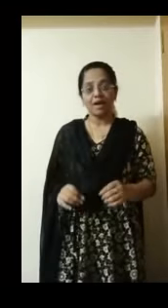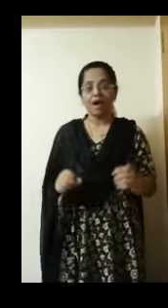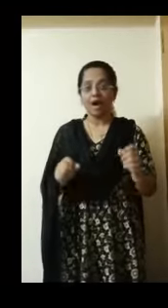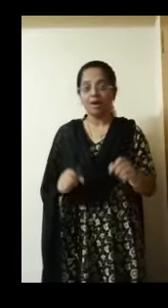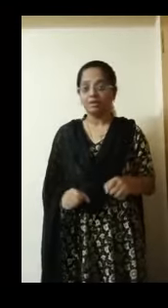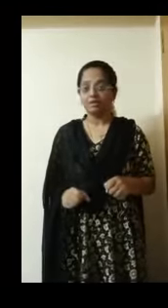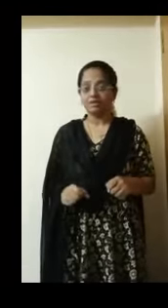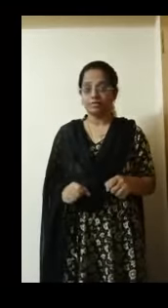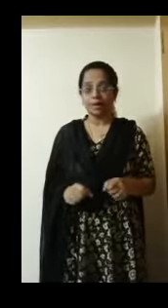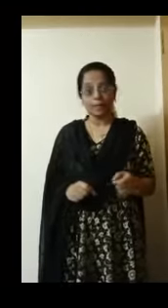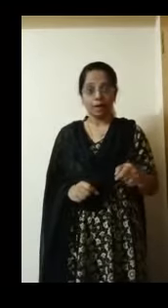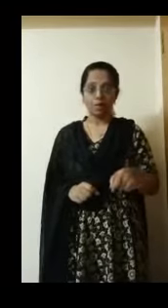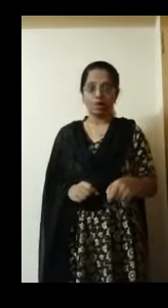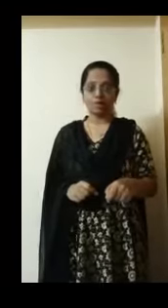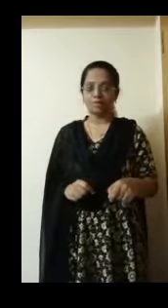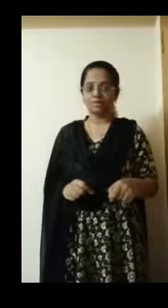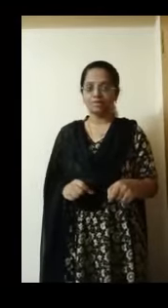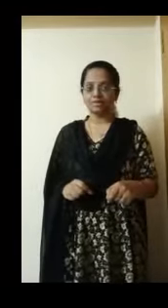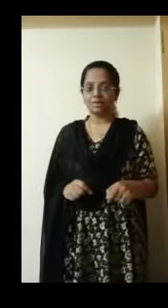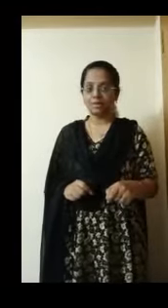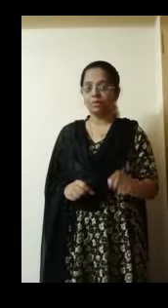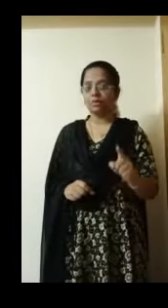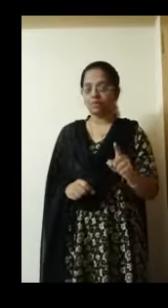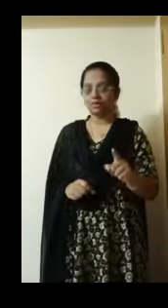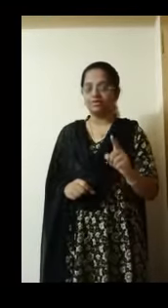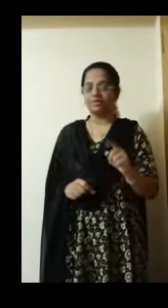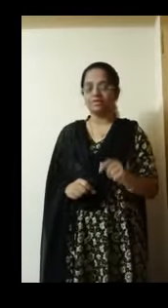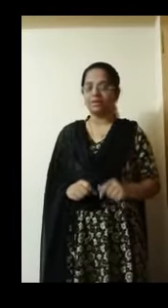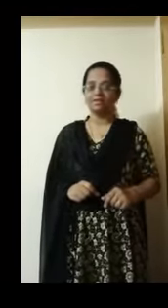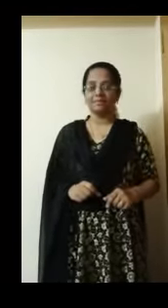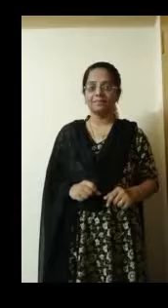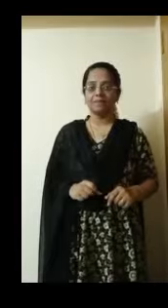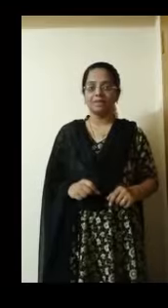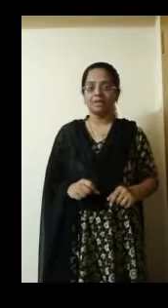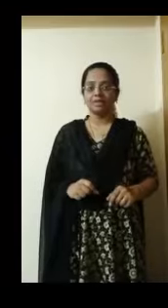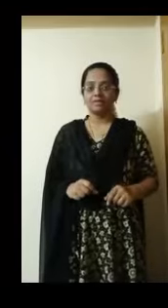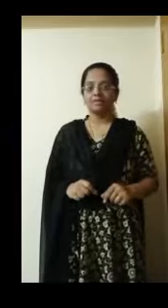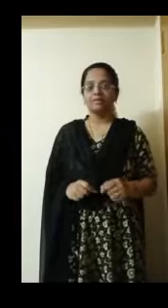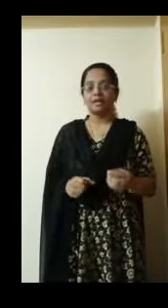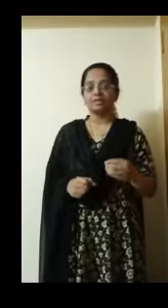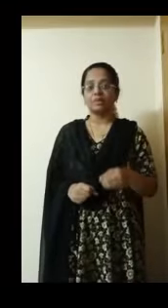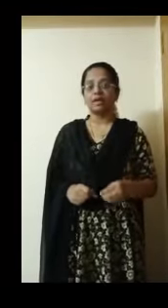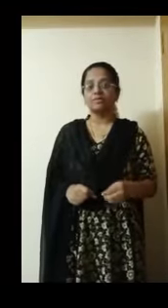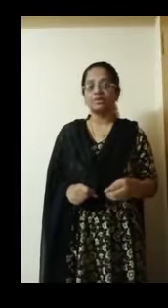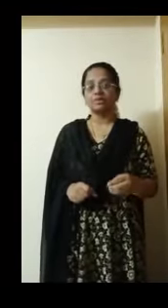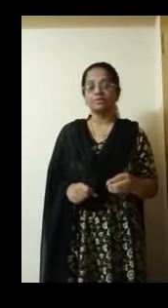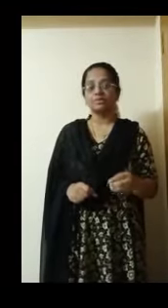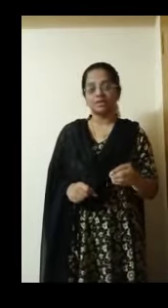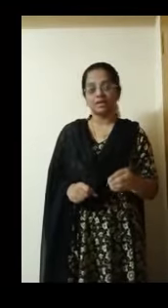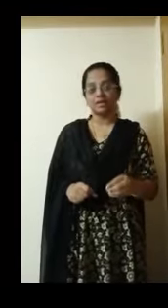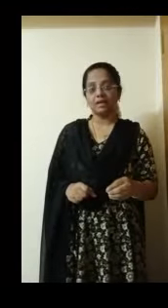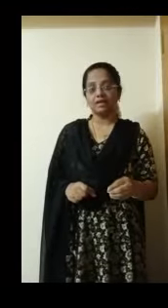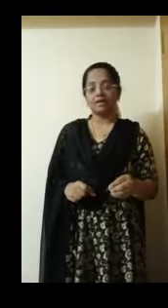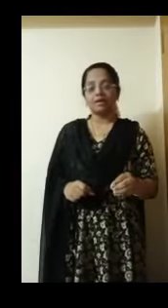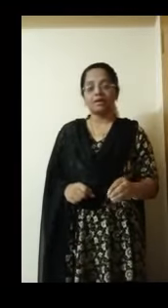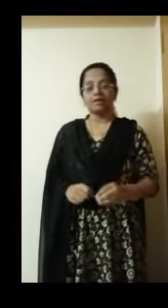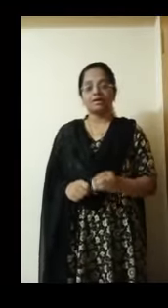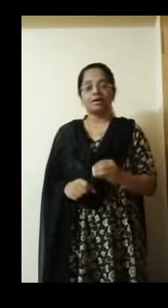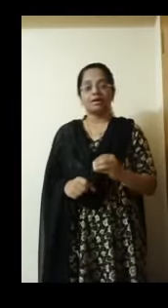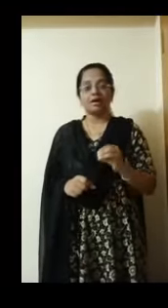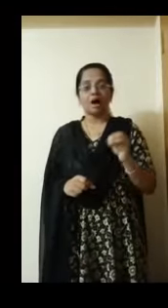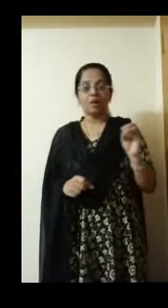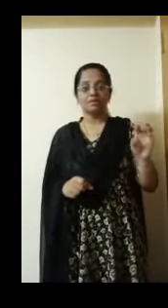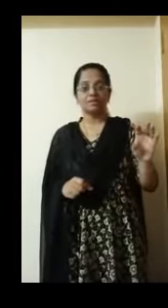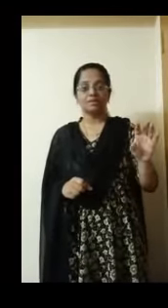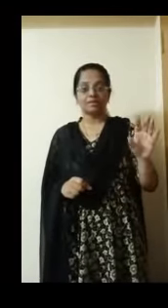a house. From now onwards, you will know the difference, right? That's why we used to say,